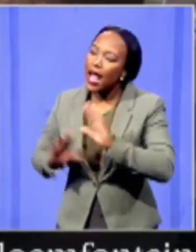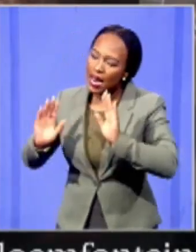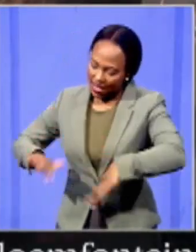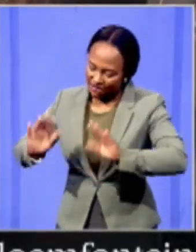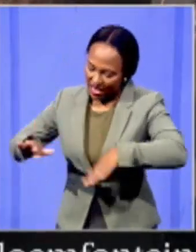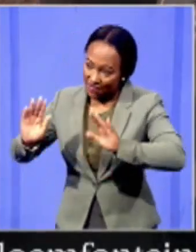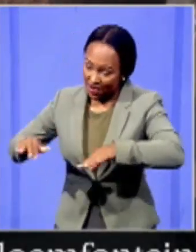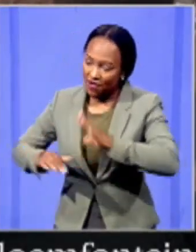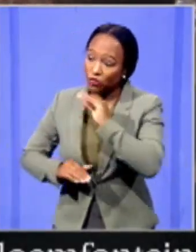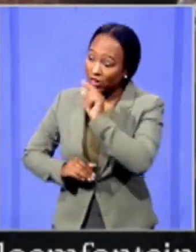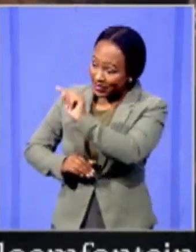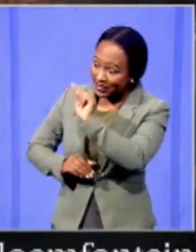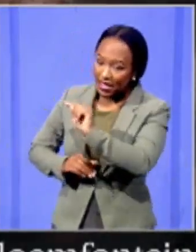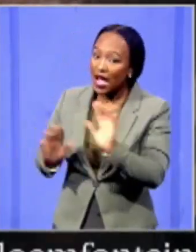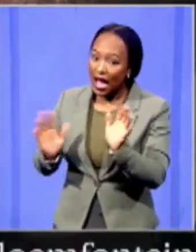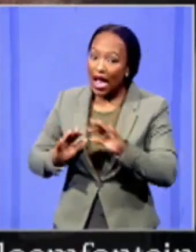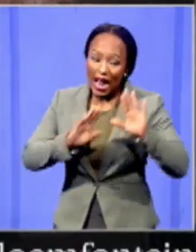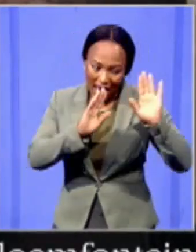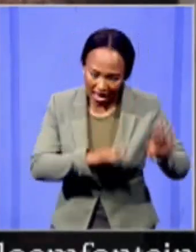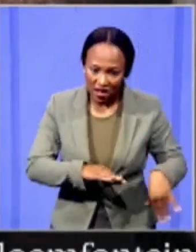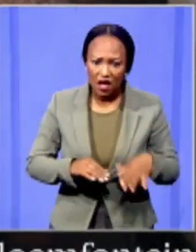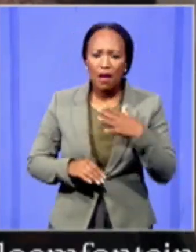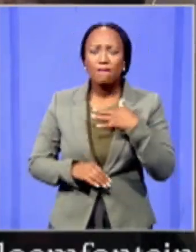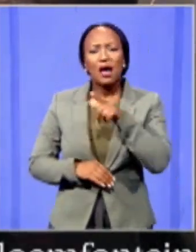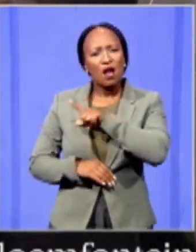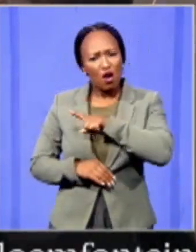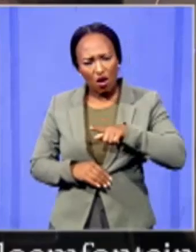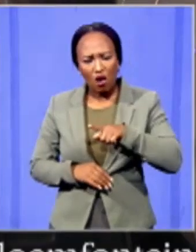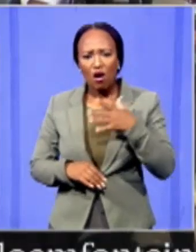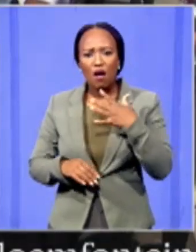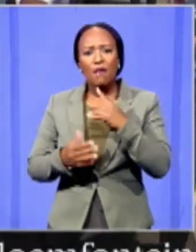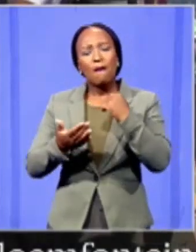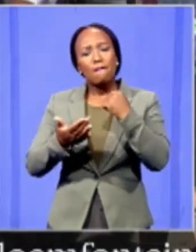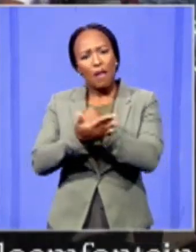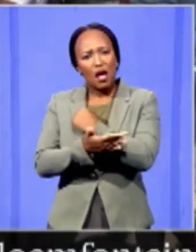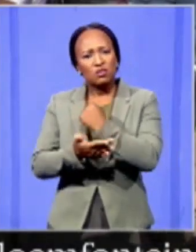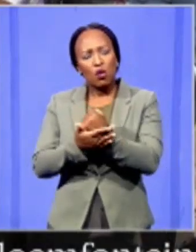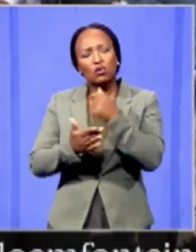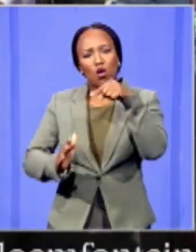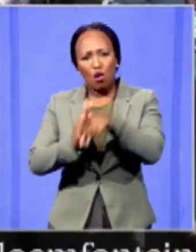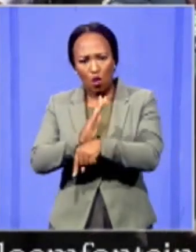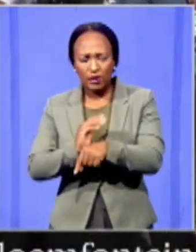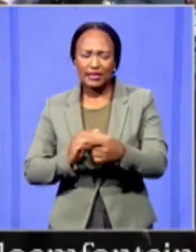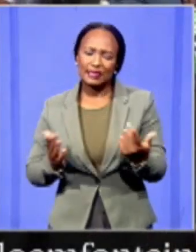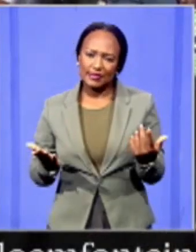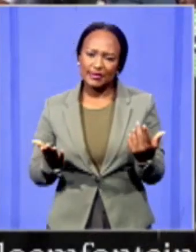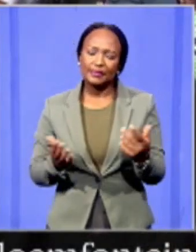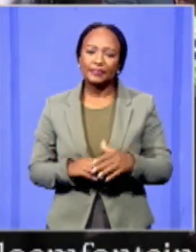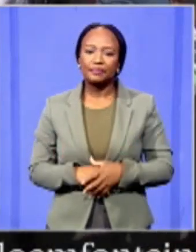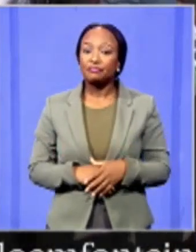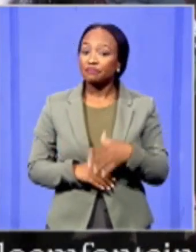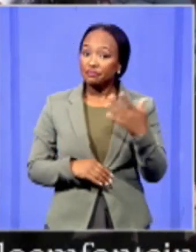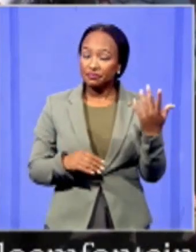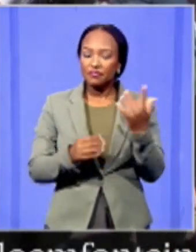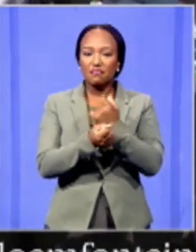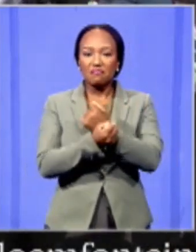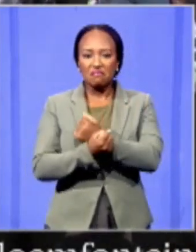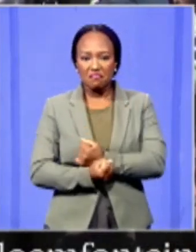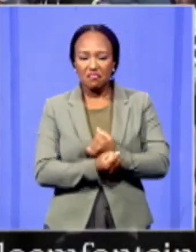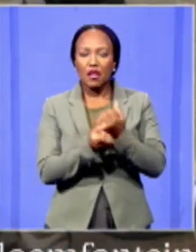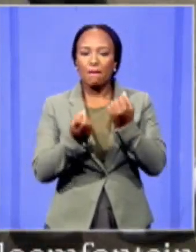about me, you. Right? Yes, leave this one. I've been here for a long time and I lost my passport. Dipalangwa tsa botlhe le tsa private tse di neng di ya kwa mafelong